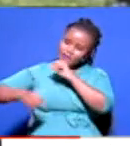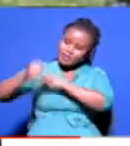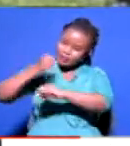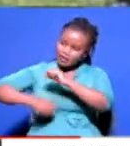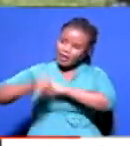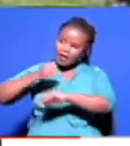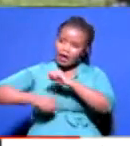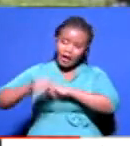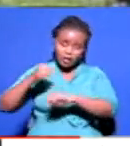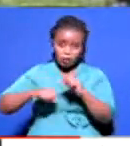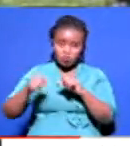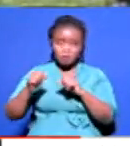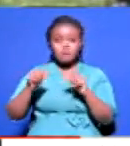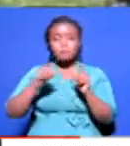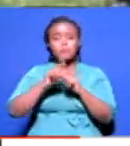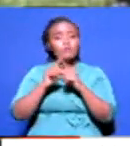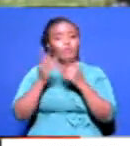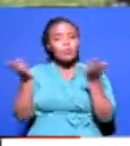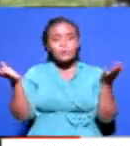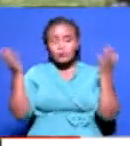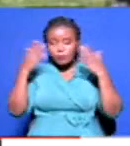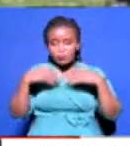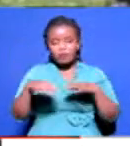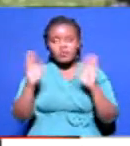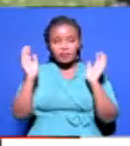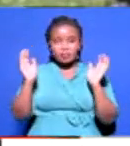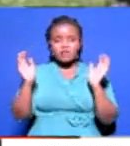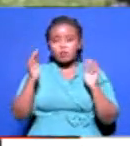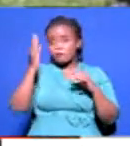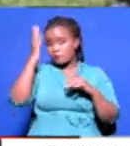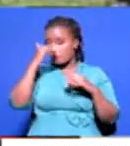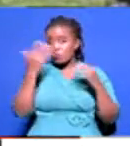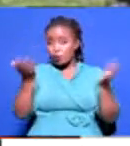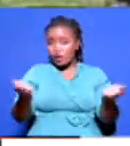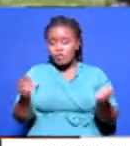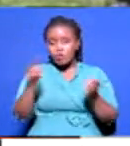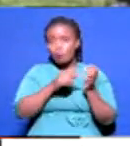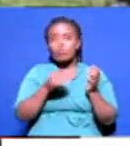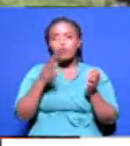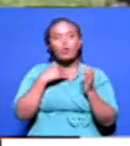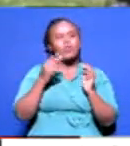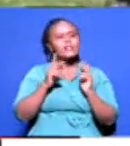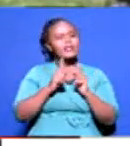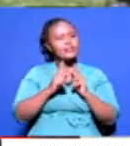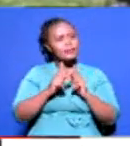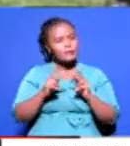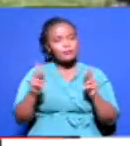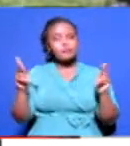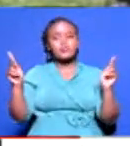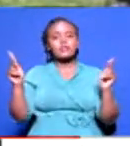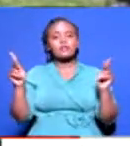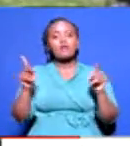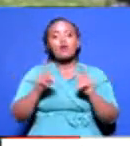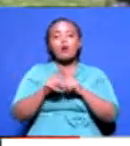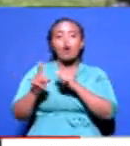na imalize mara moja kwa sababu tunahitaji amani. Na kama hakutakuwa na